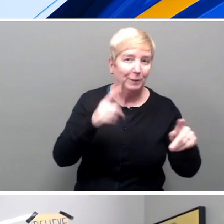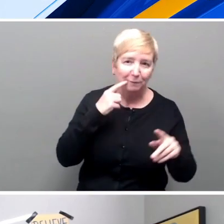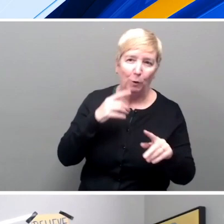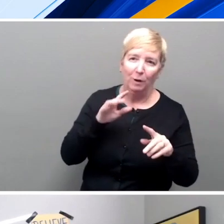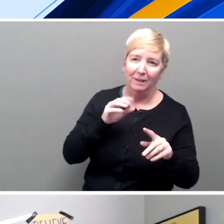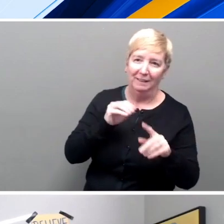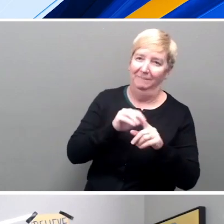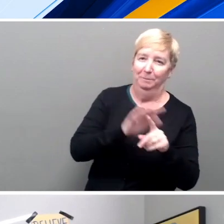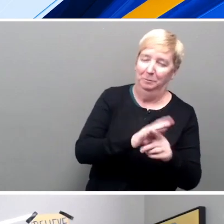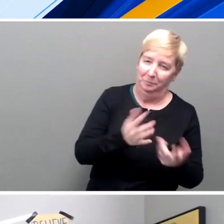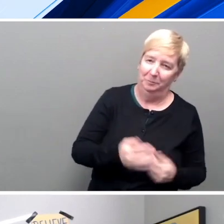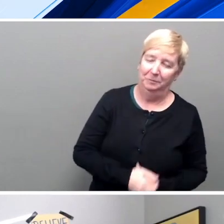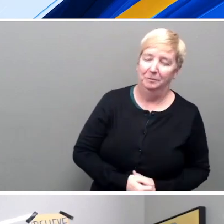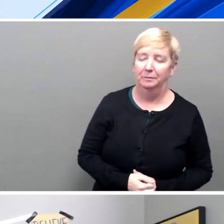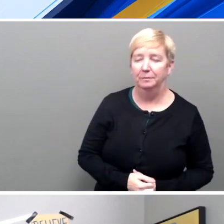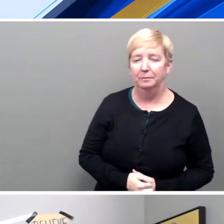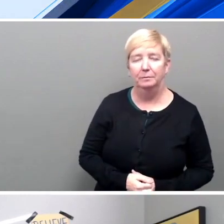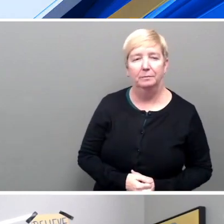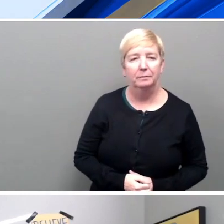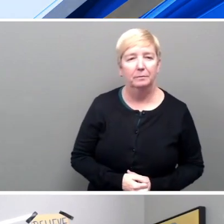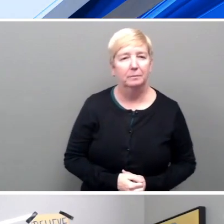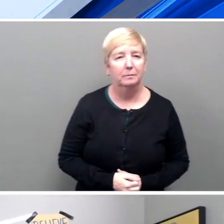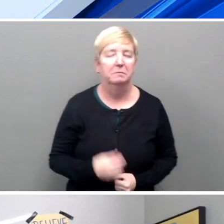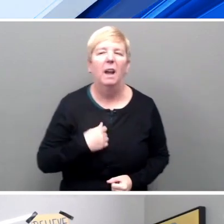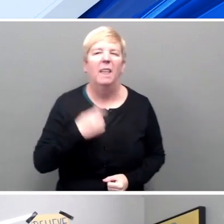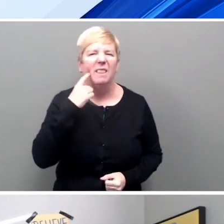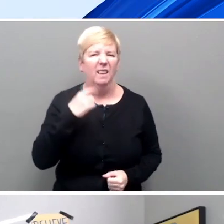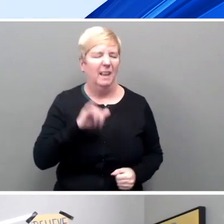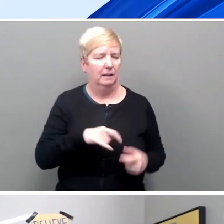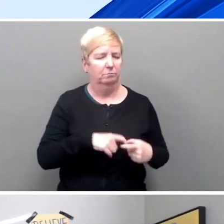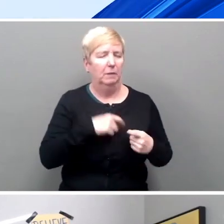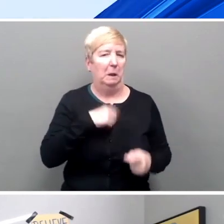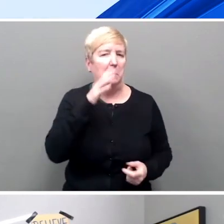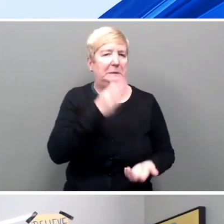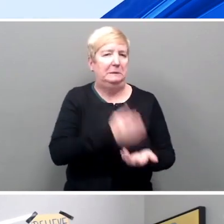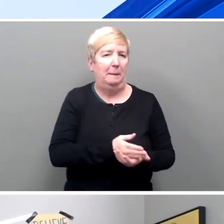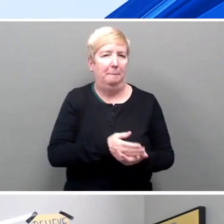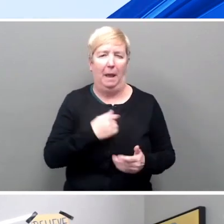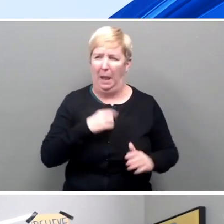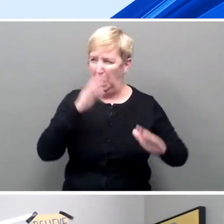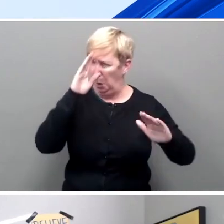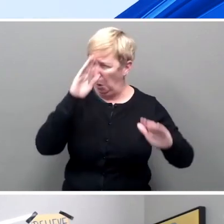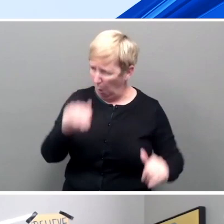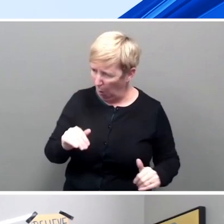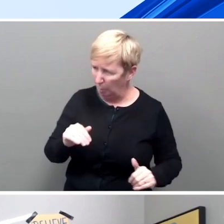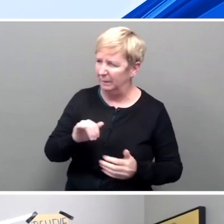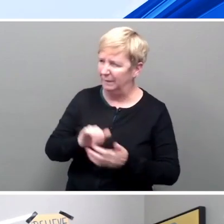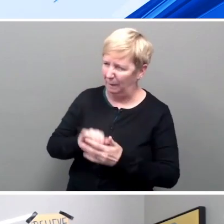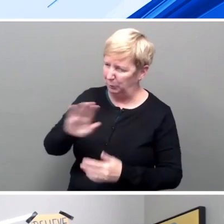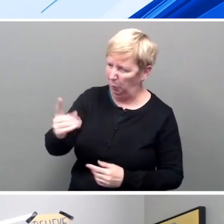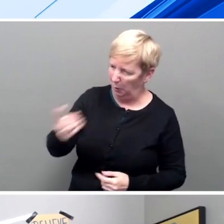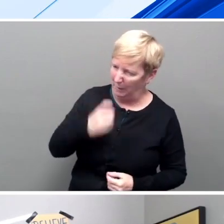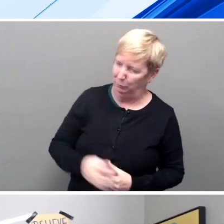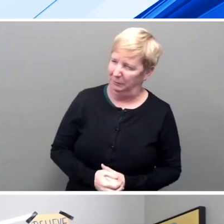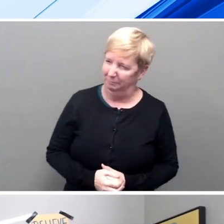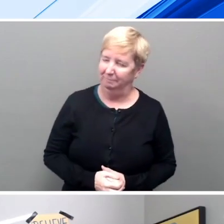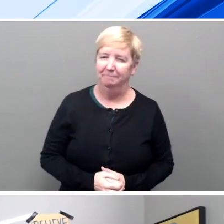breakthrough case. I think I'll stop there. And I hope that was the actual original question.